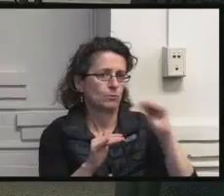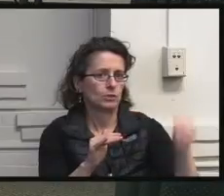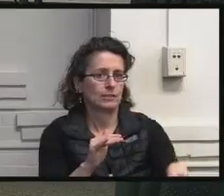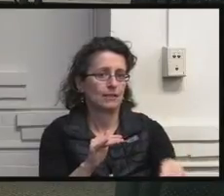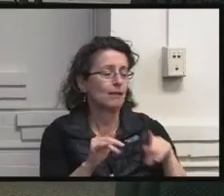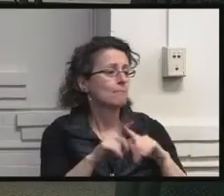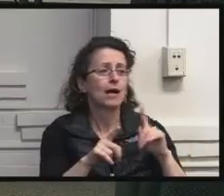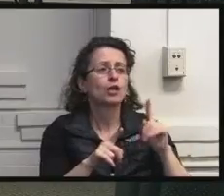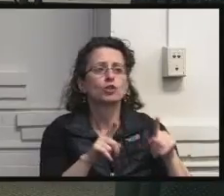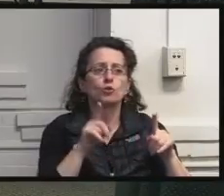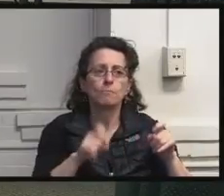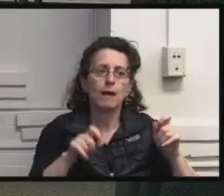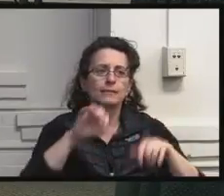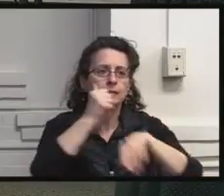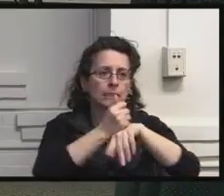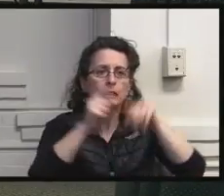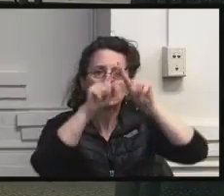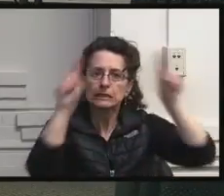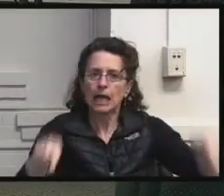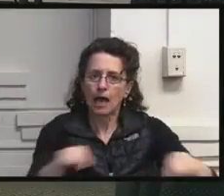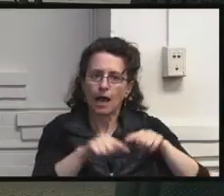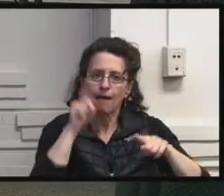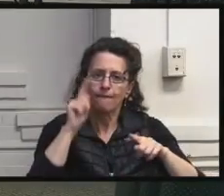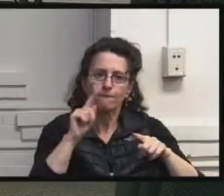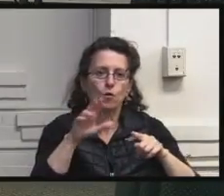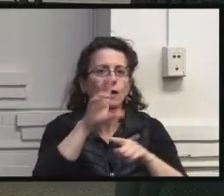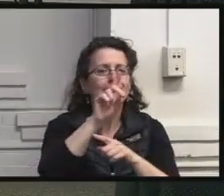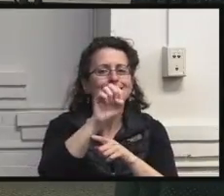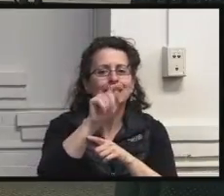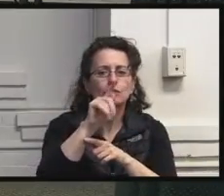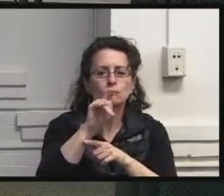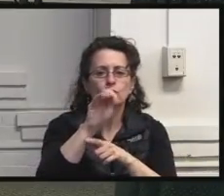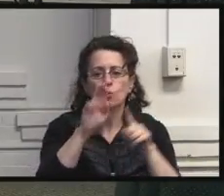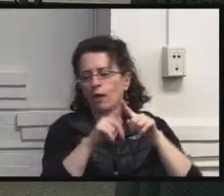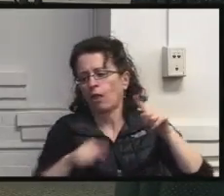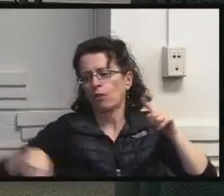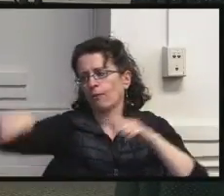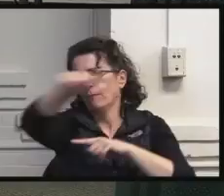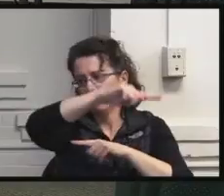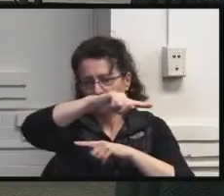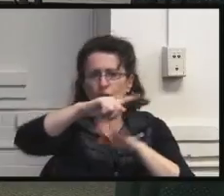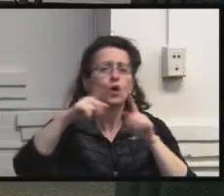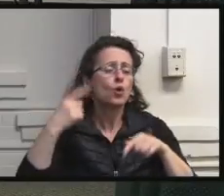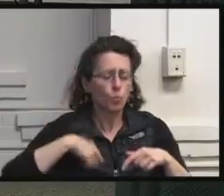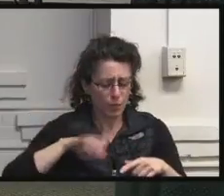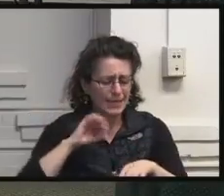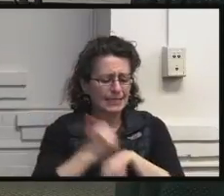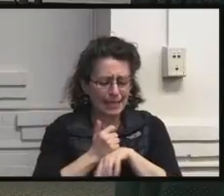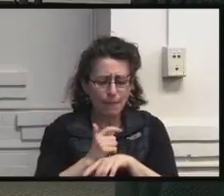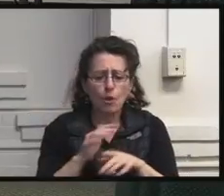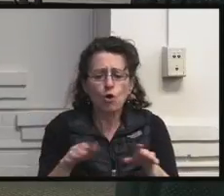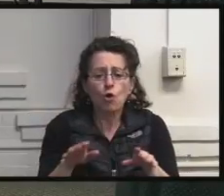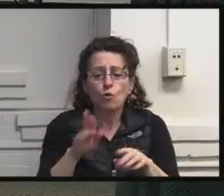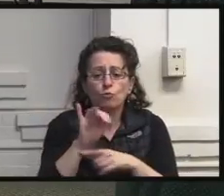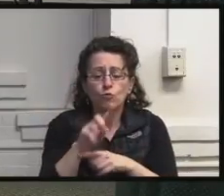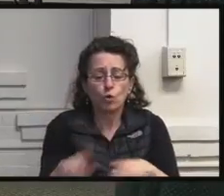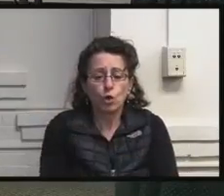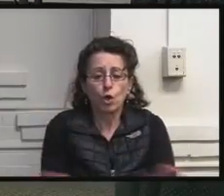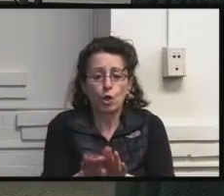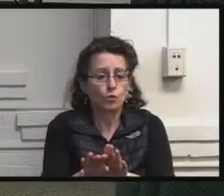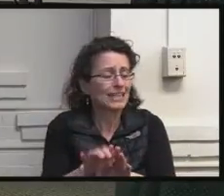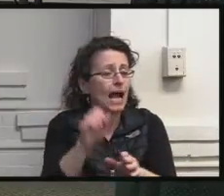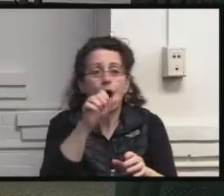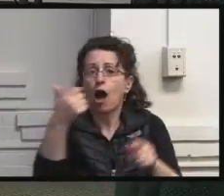signing the detour. So we'll do what we normally do, which basically just says road close right around the bridge where the contractor needs his space. But then anything around